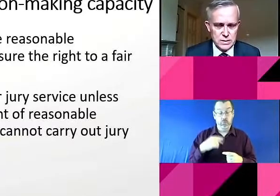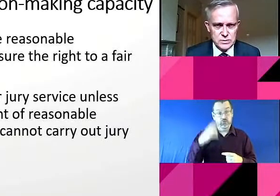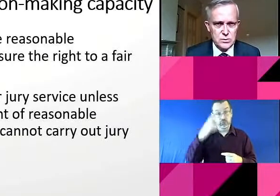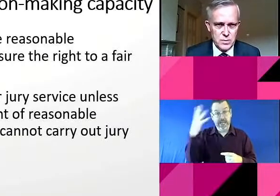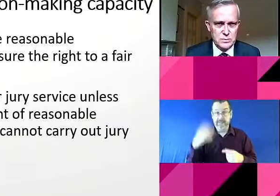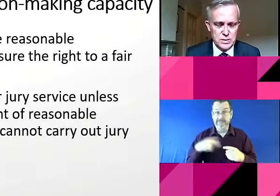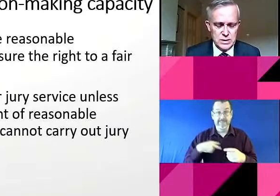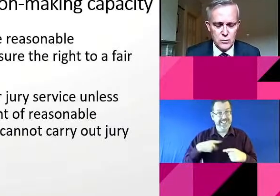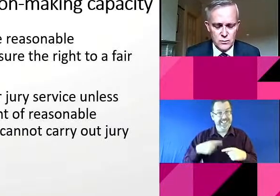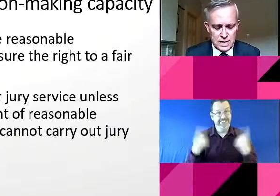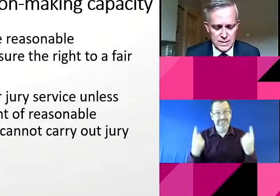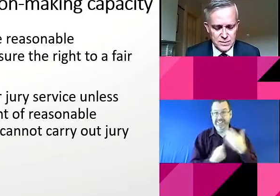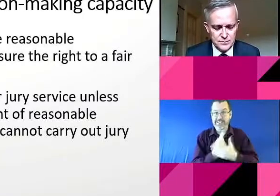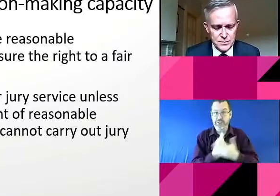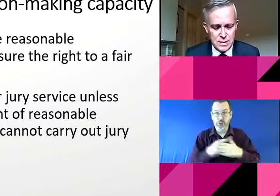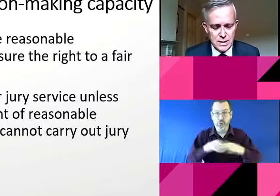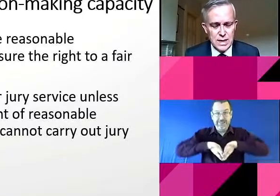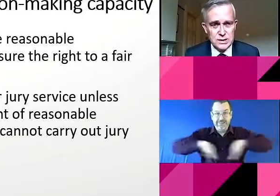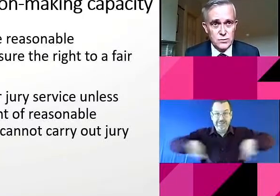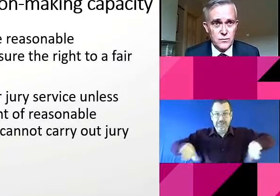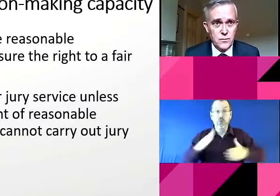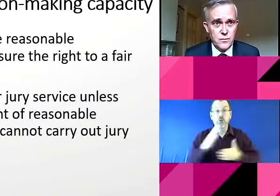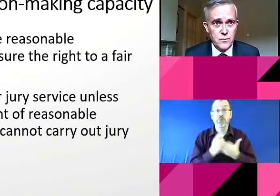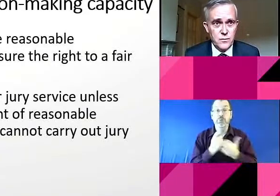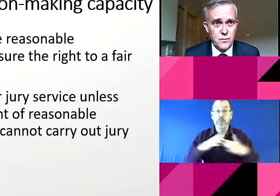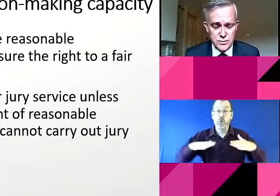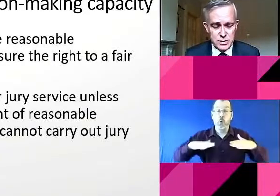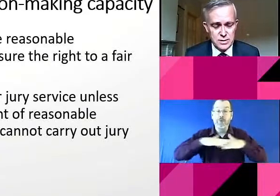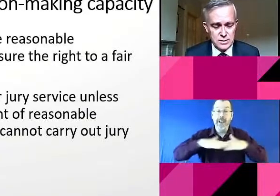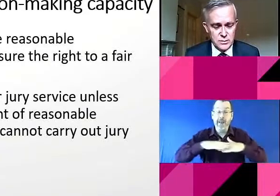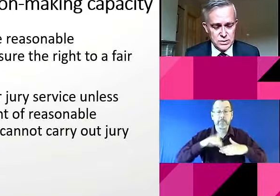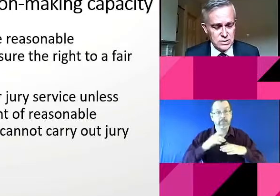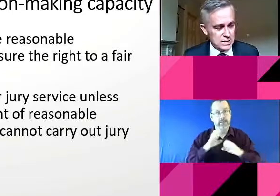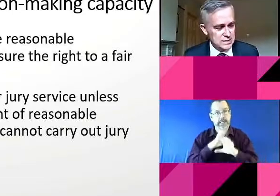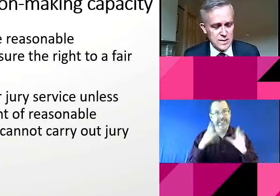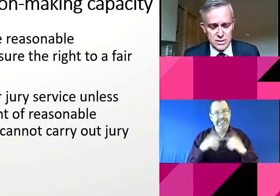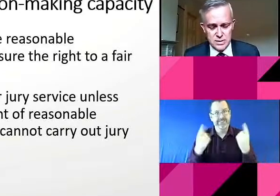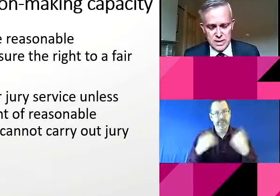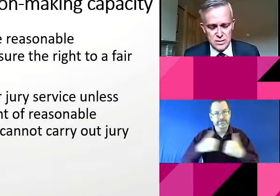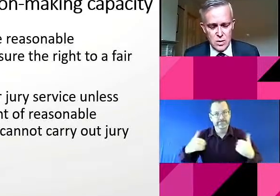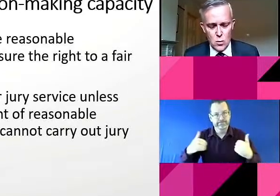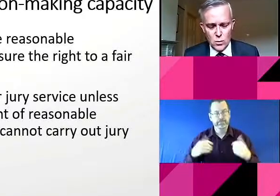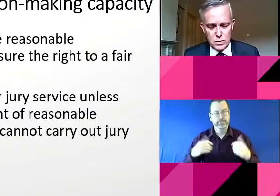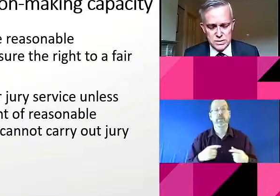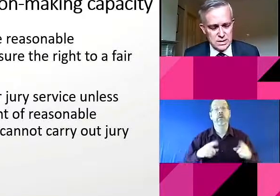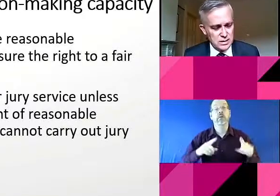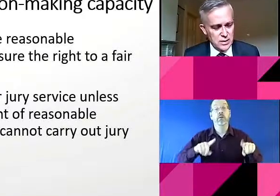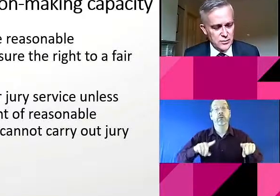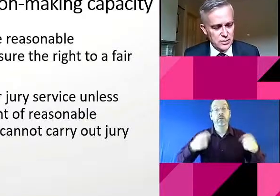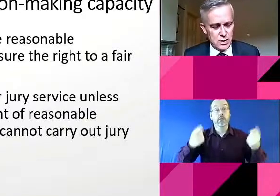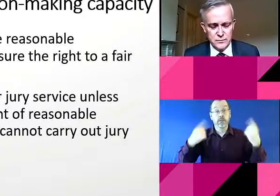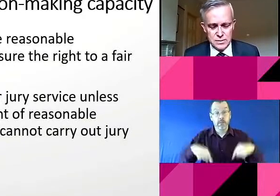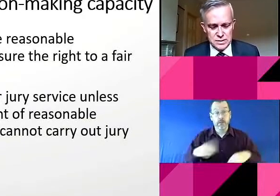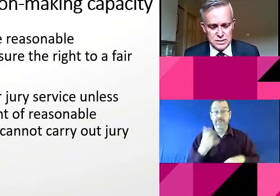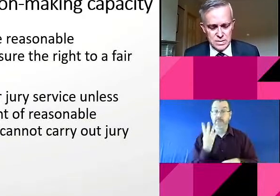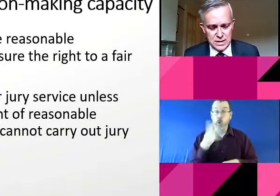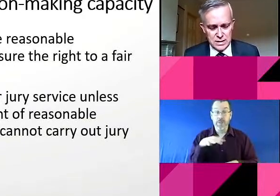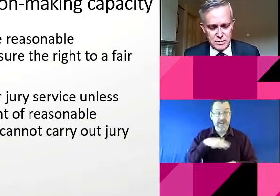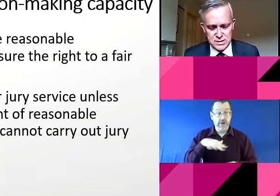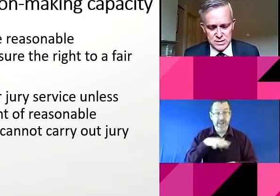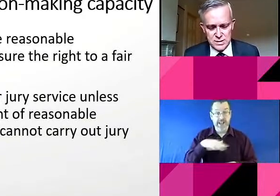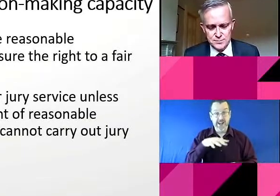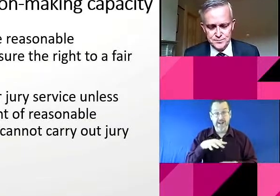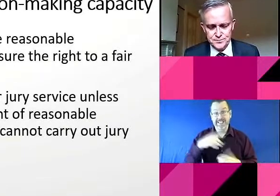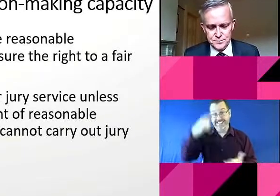though sometimes there might be overlap. And so the fourth area that the Commission examined then was in the area of